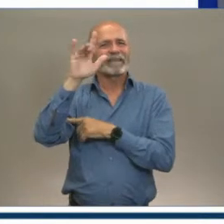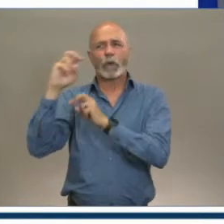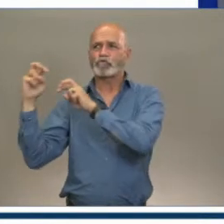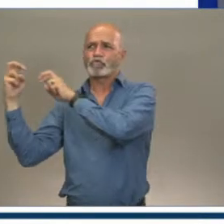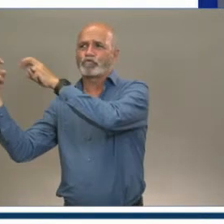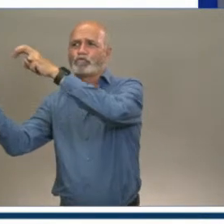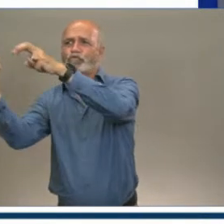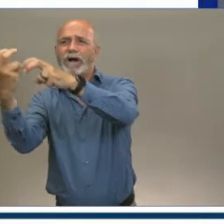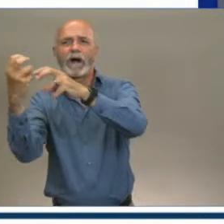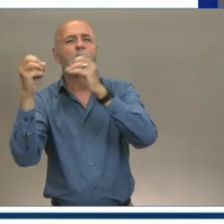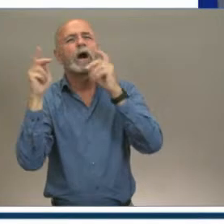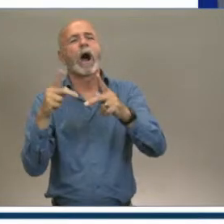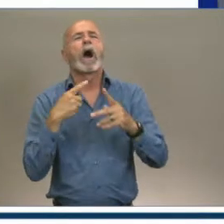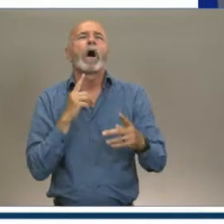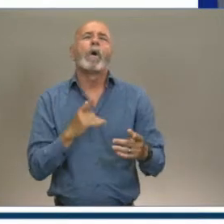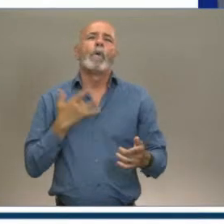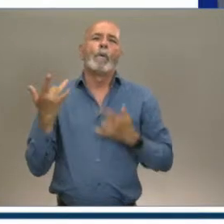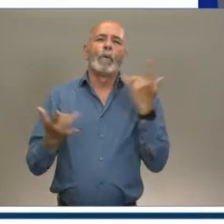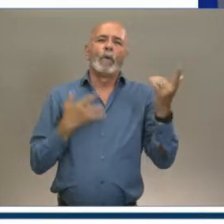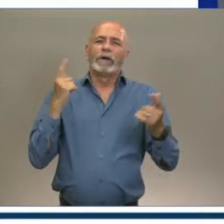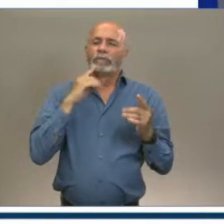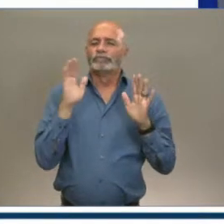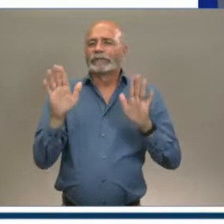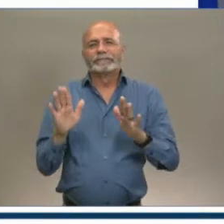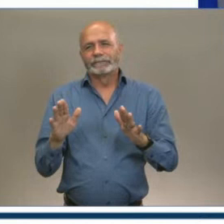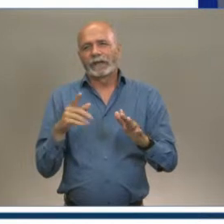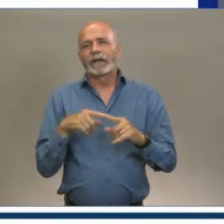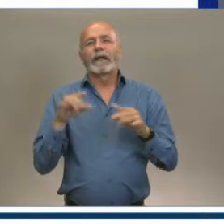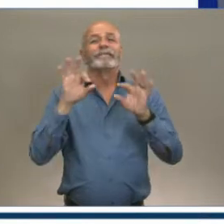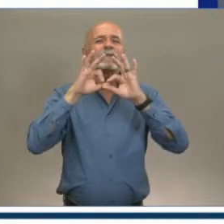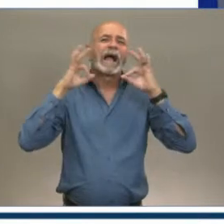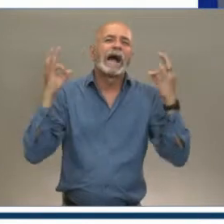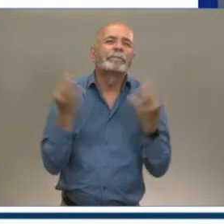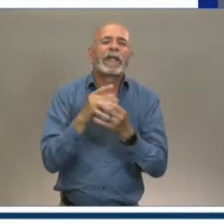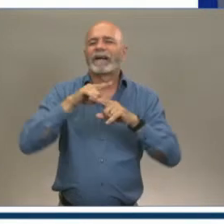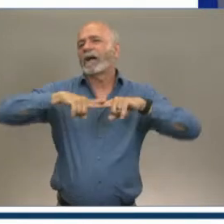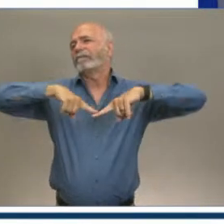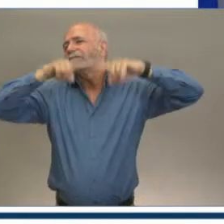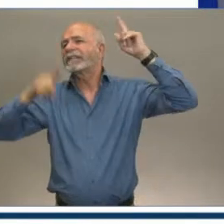even better. Families come in all shapes and sizes, but what's most